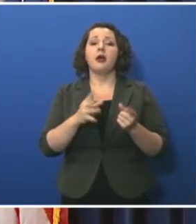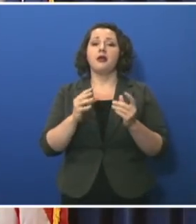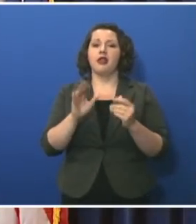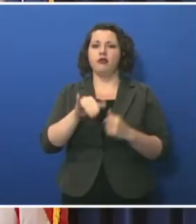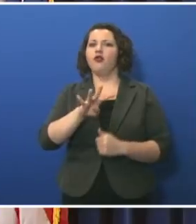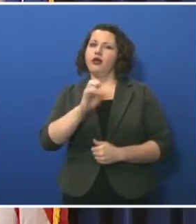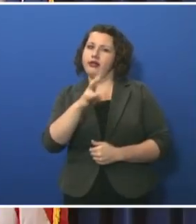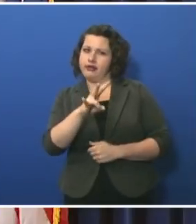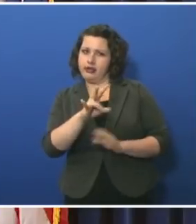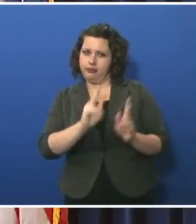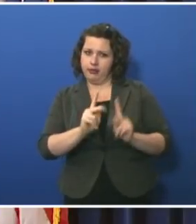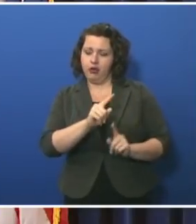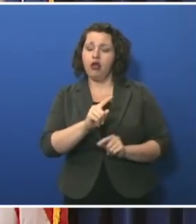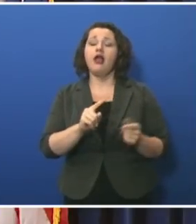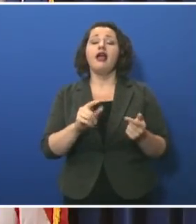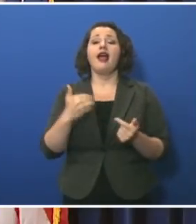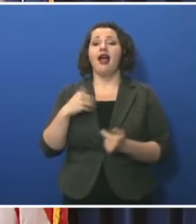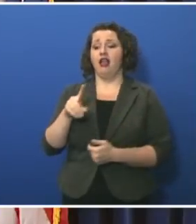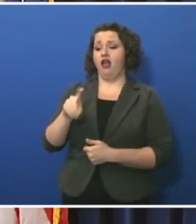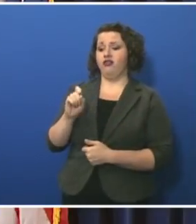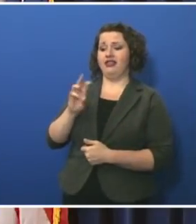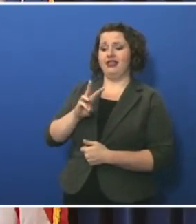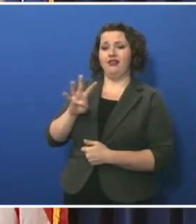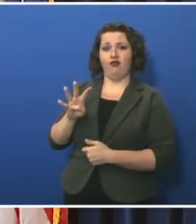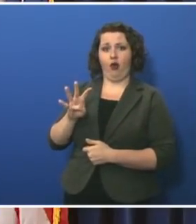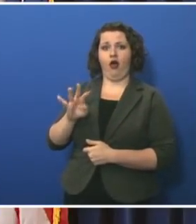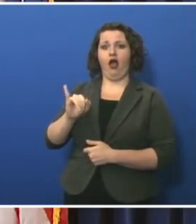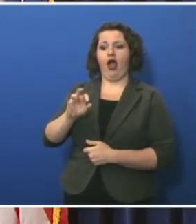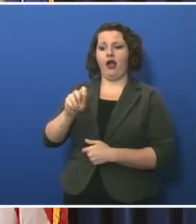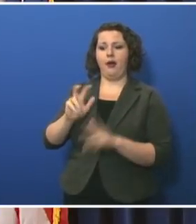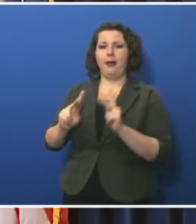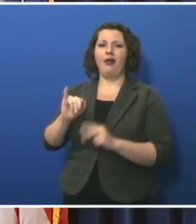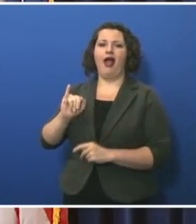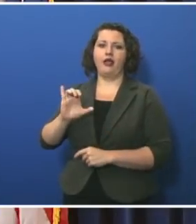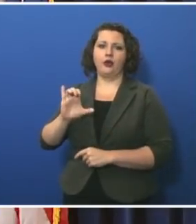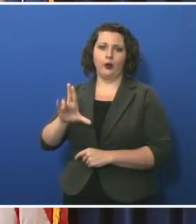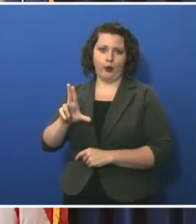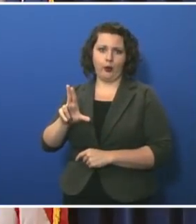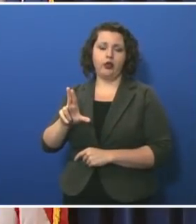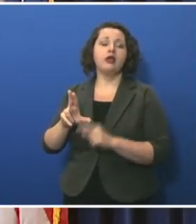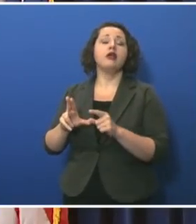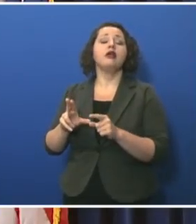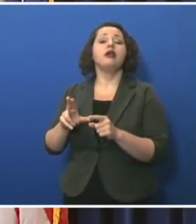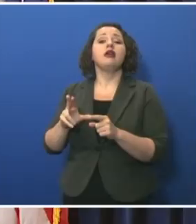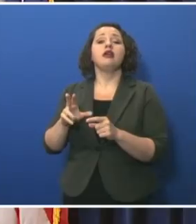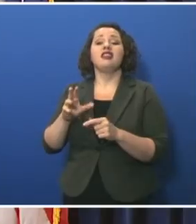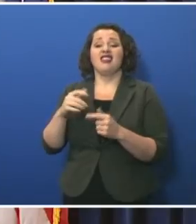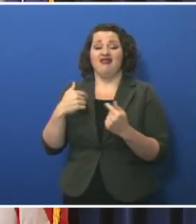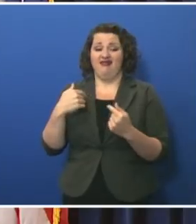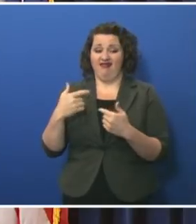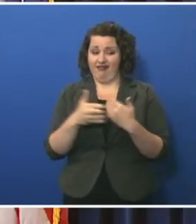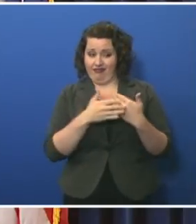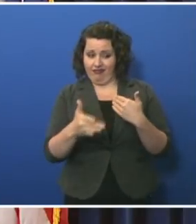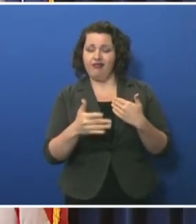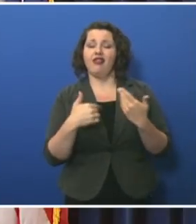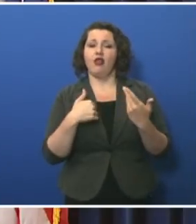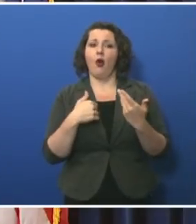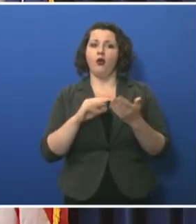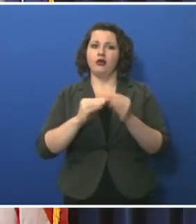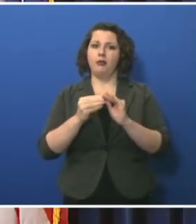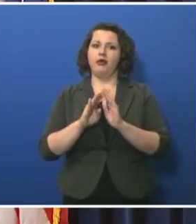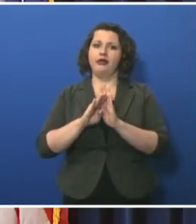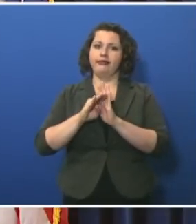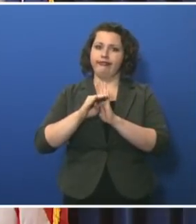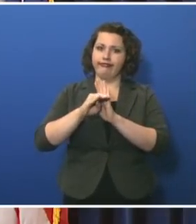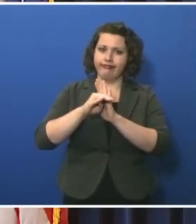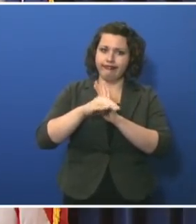417, and we had 164 Iowans in ICUs. Since then, these numbers have gradually and consistently